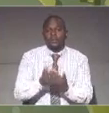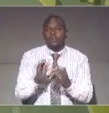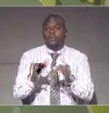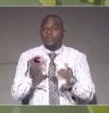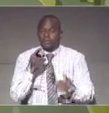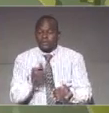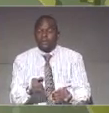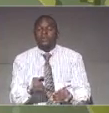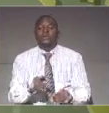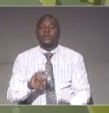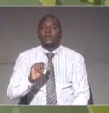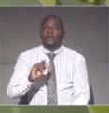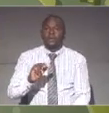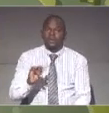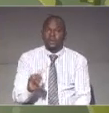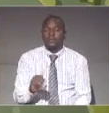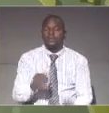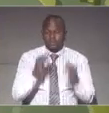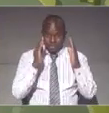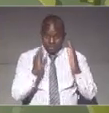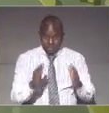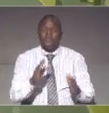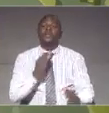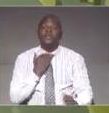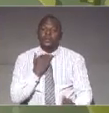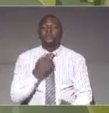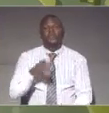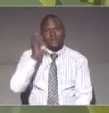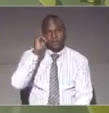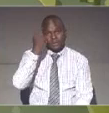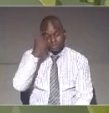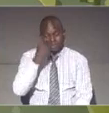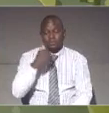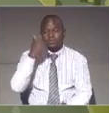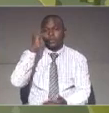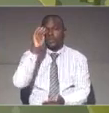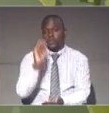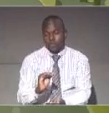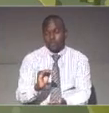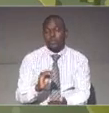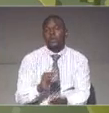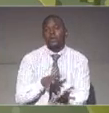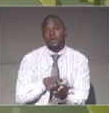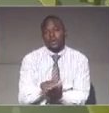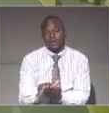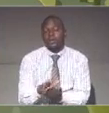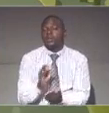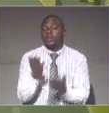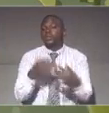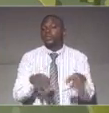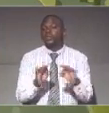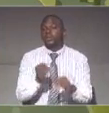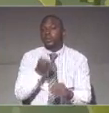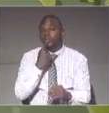Fatia Chiange, stressed the need for government to cut costs of initial essential drugs